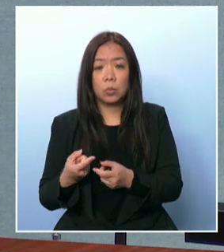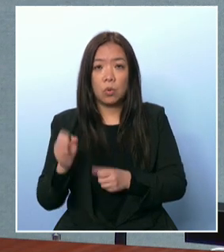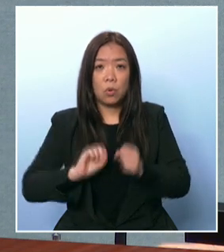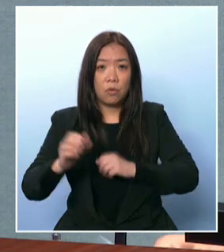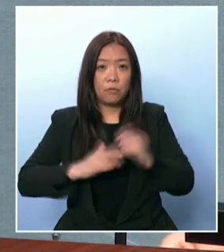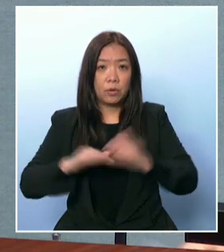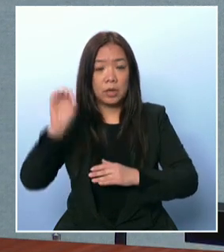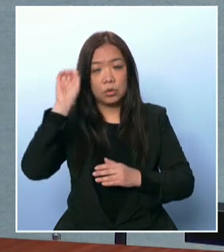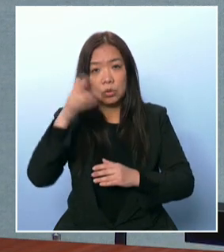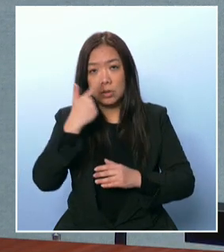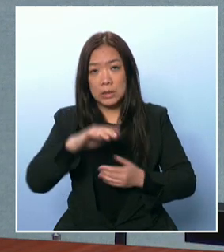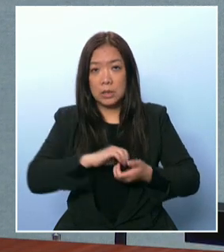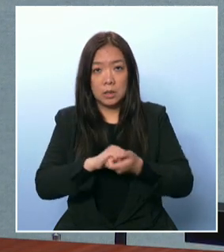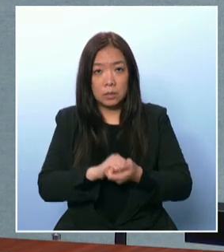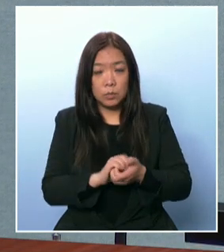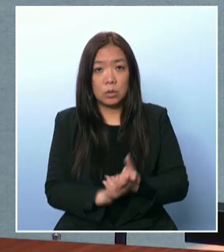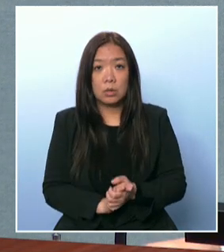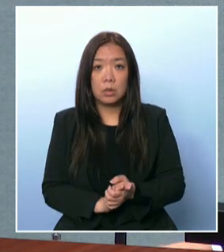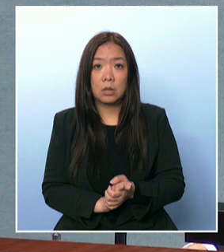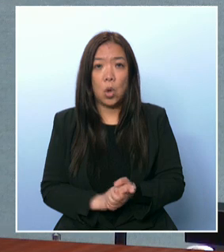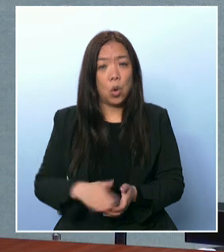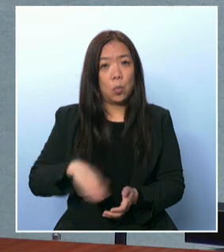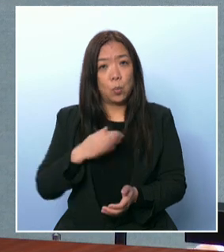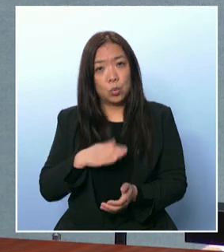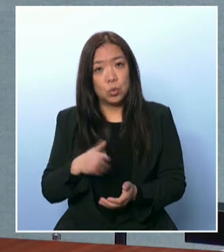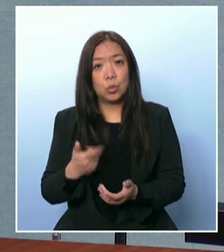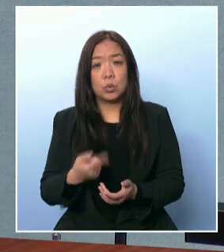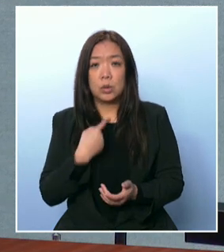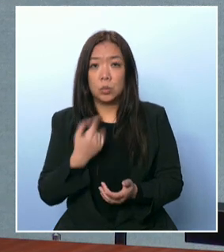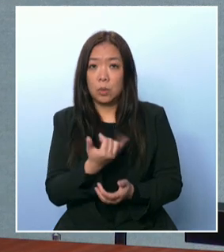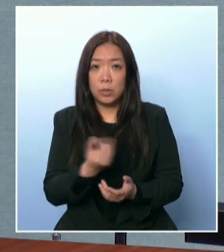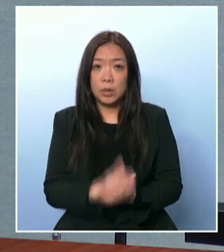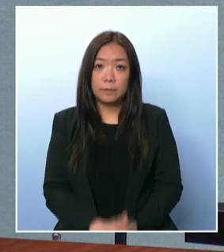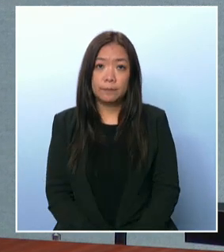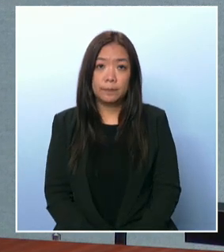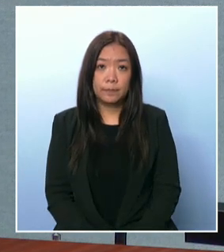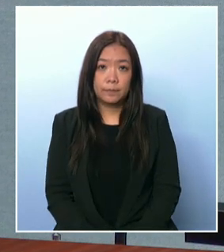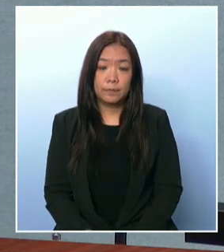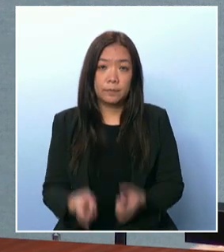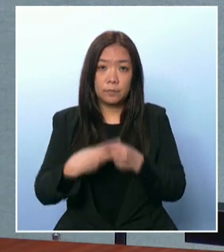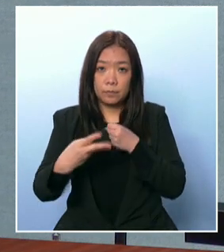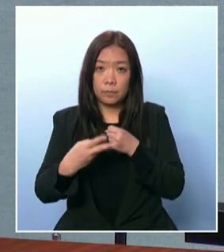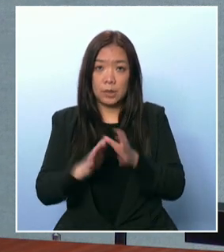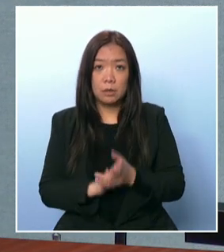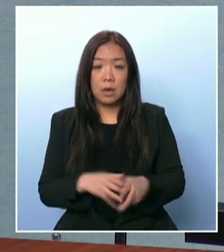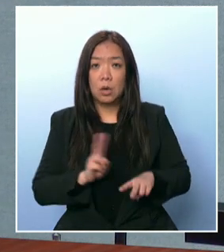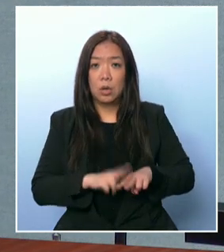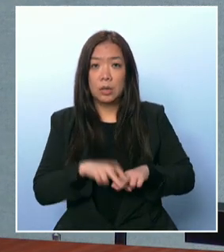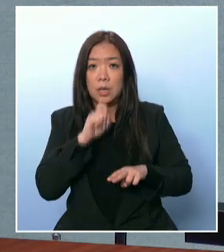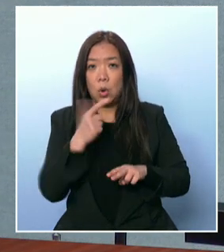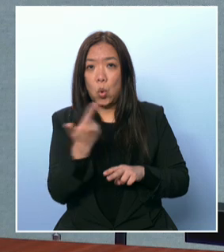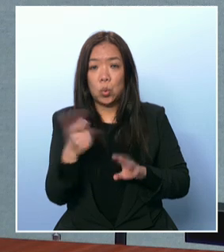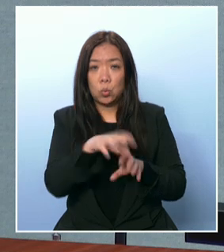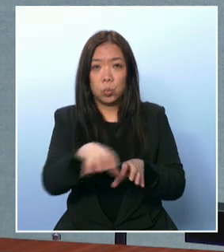So in terms of the funding scope and the need to sponsor more